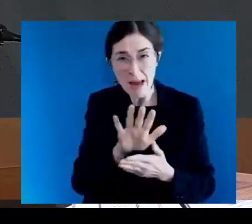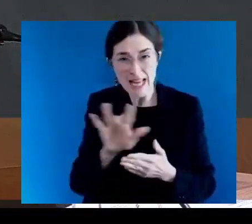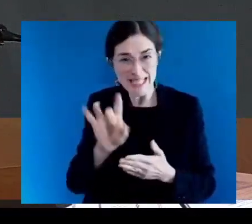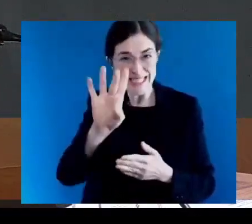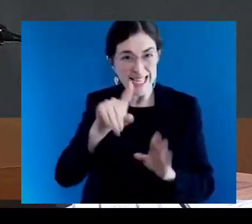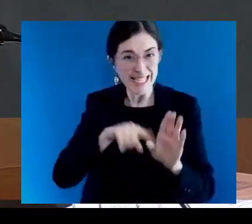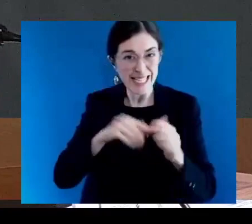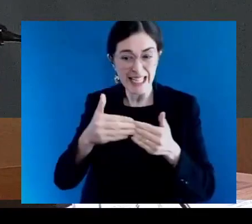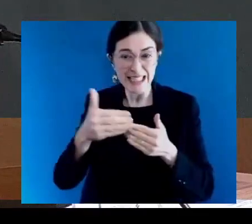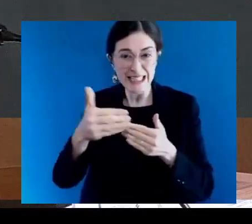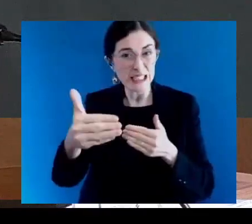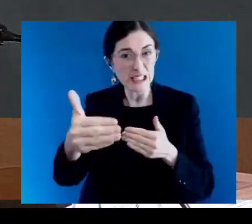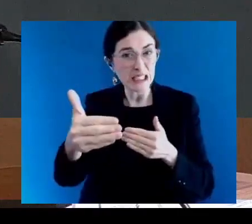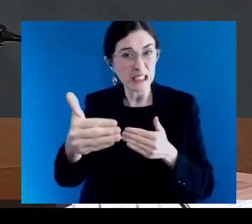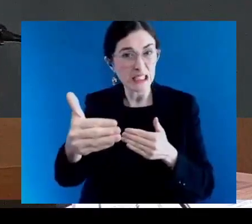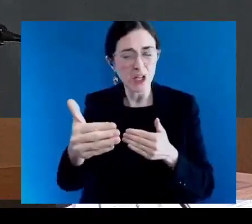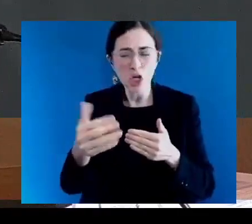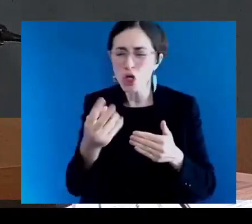think I remember